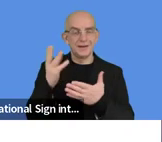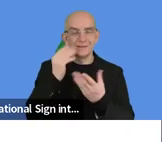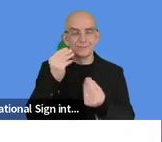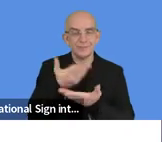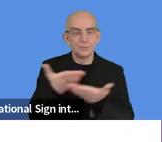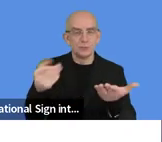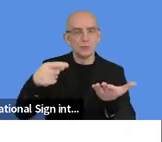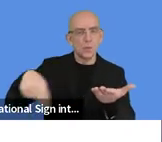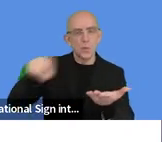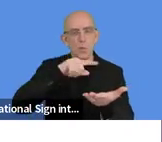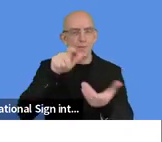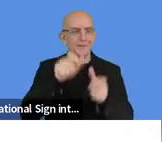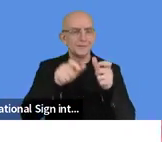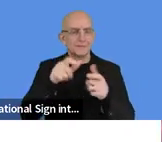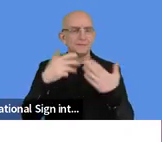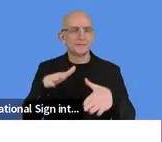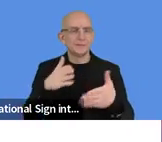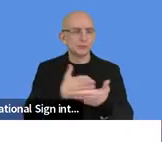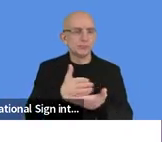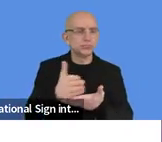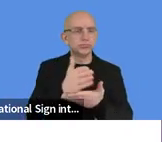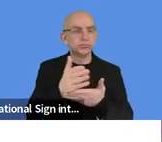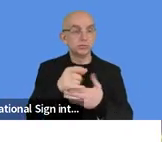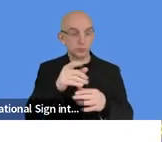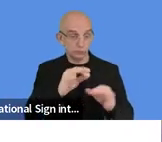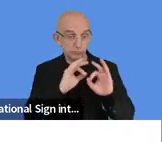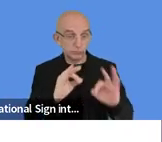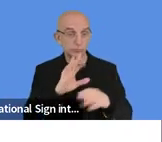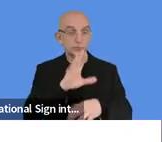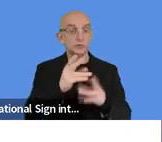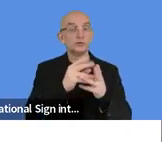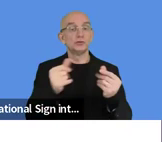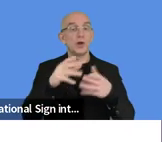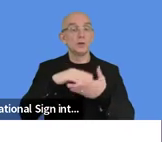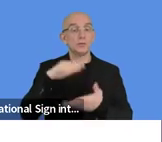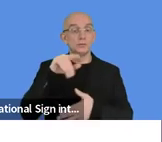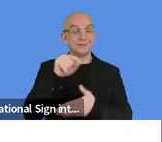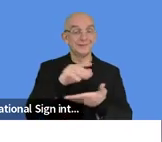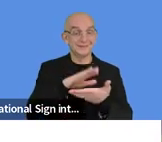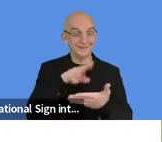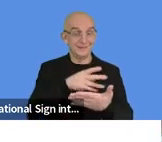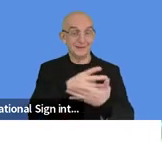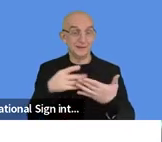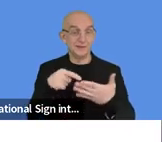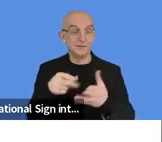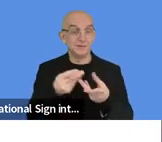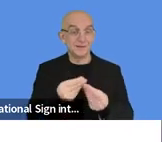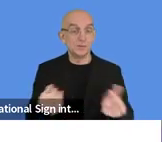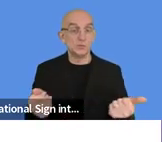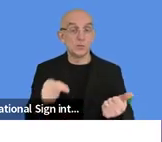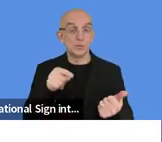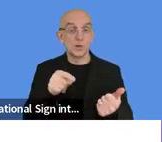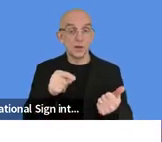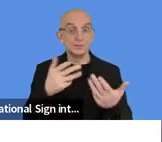a mentor for somebody who might be junior to you. And then peer alumni and support. And this is where all that